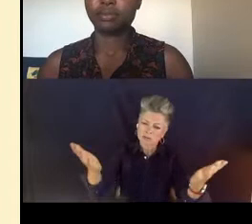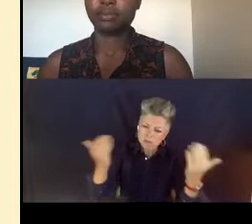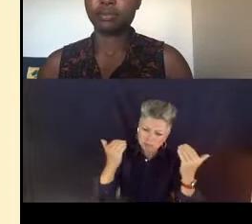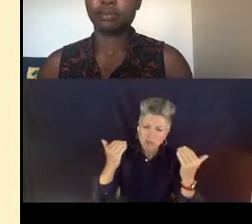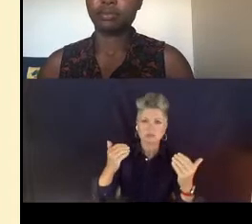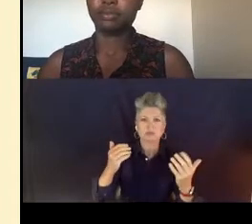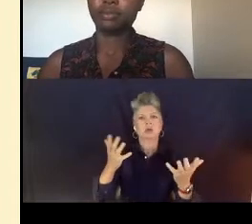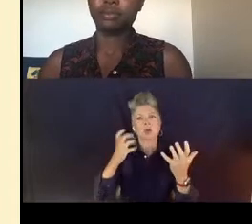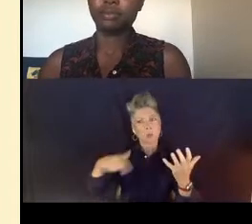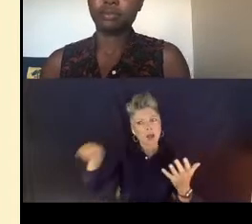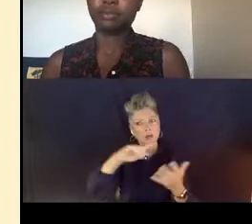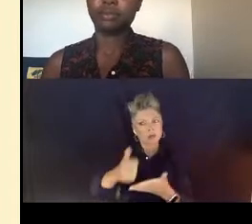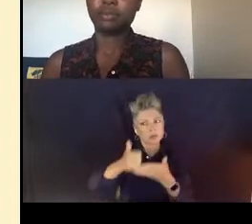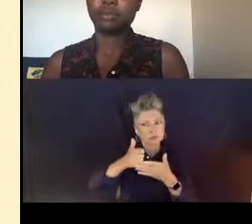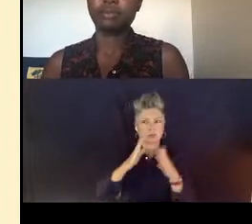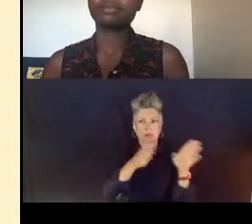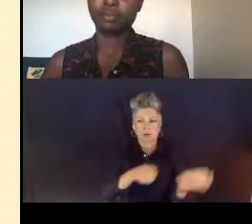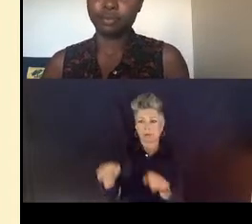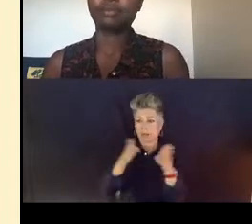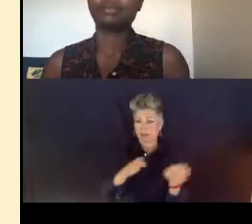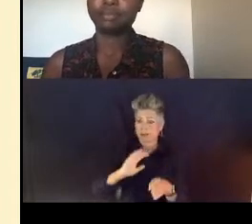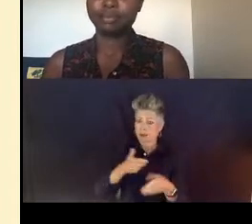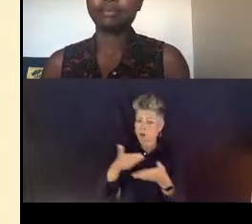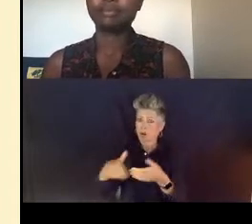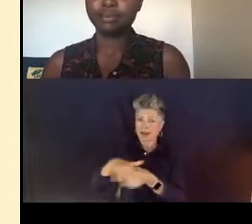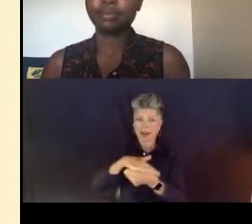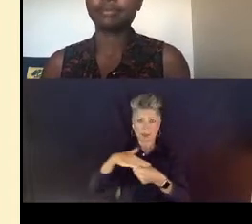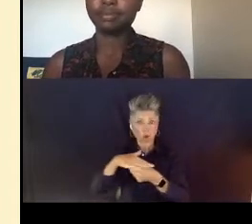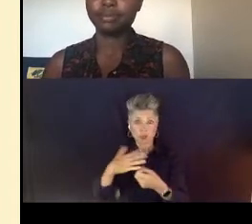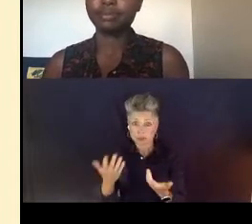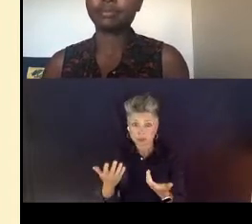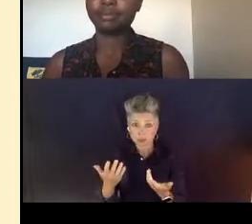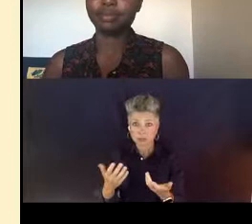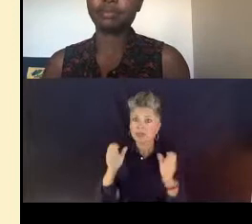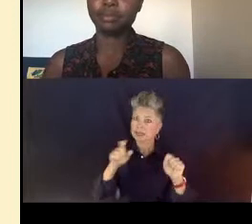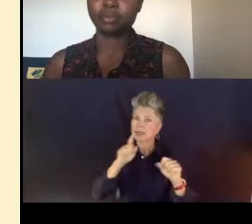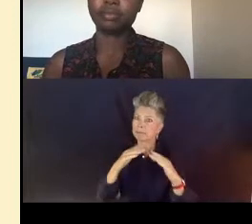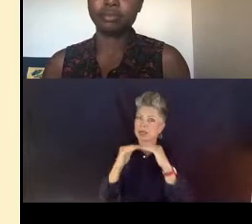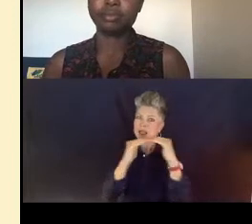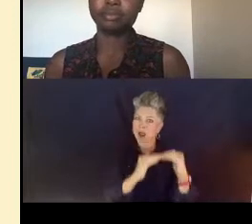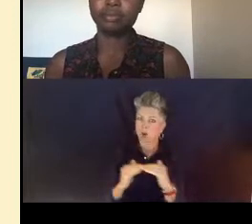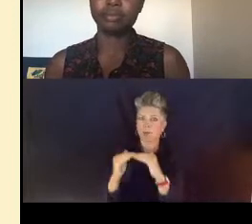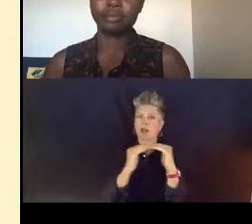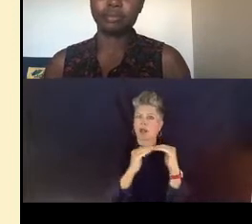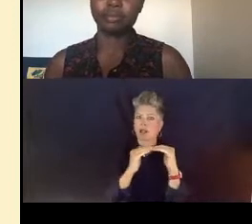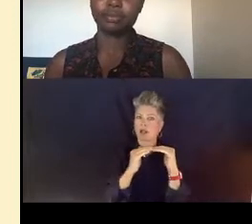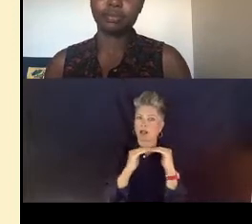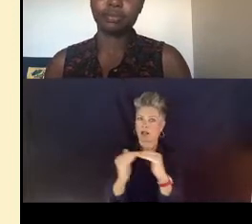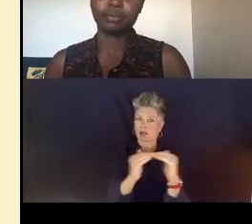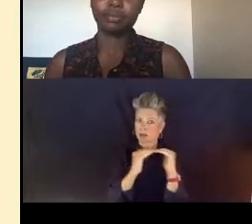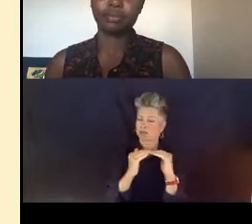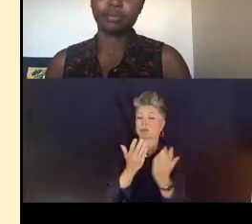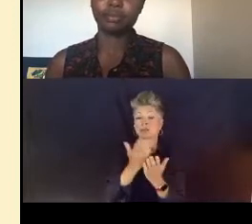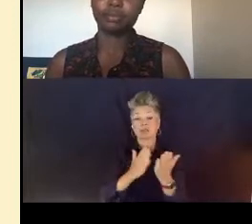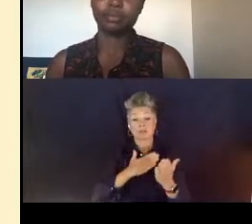into the planning of our neighborhoods. That way it can be equitable. And so some of my duties